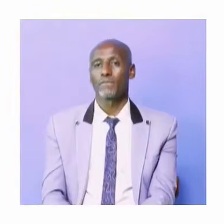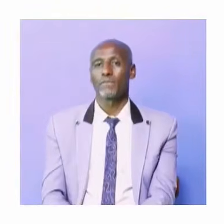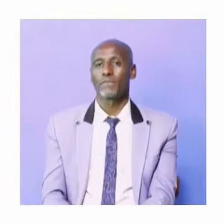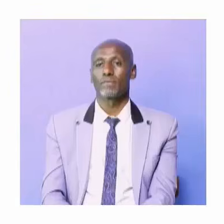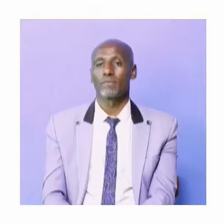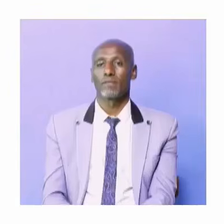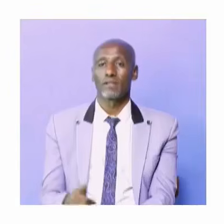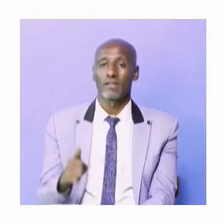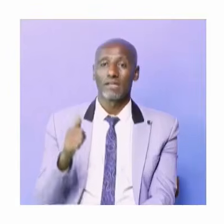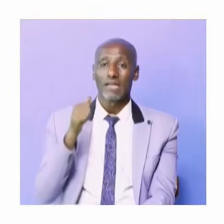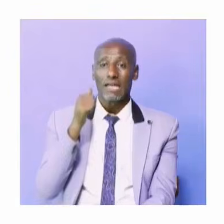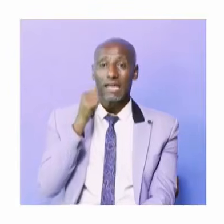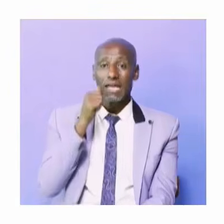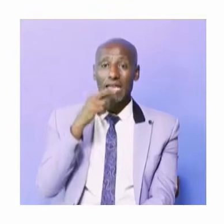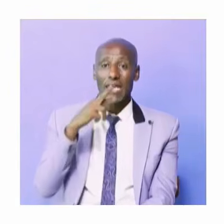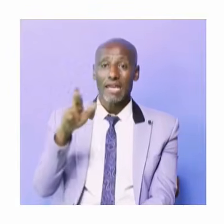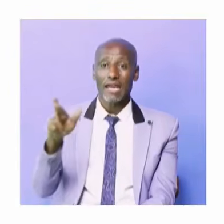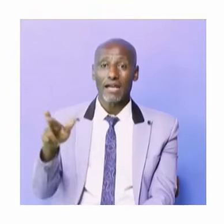her grandparents